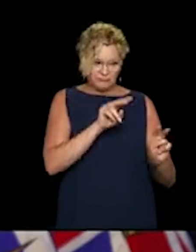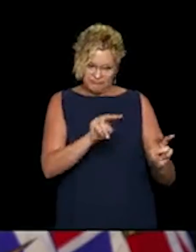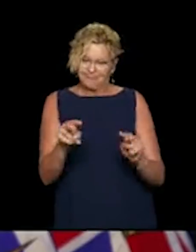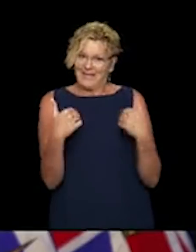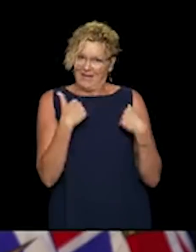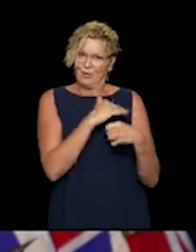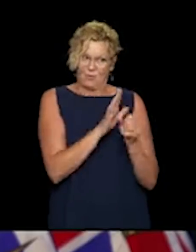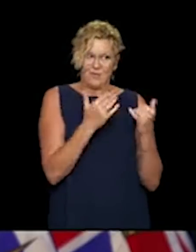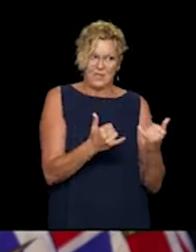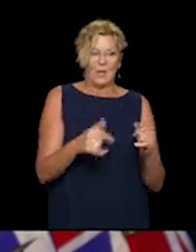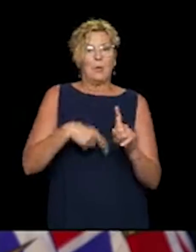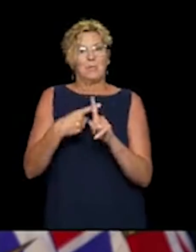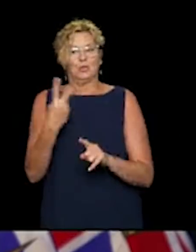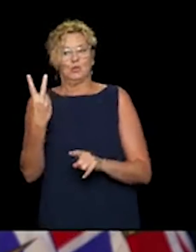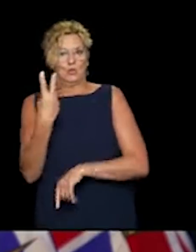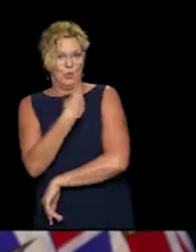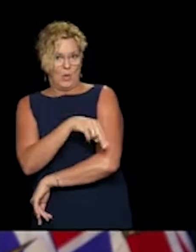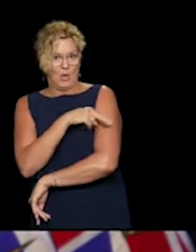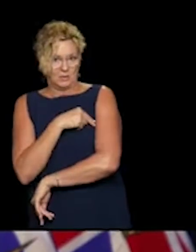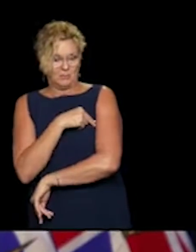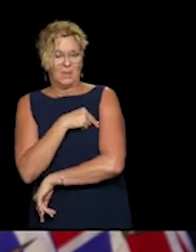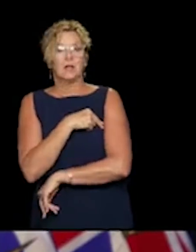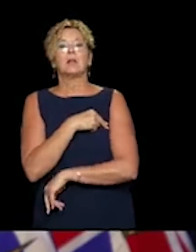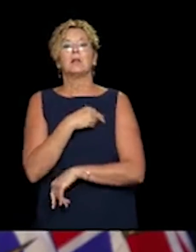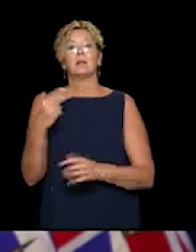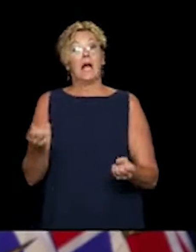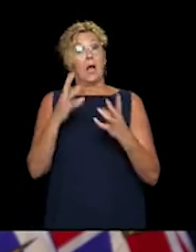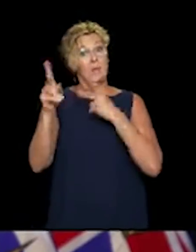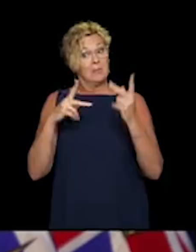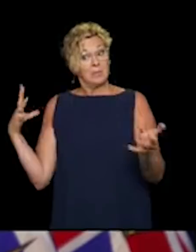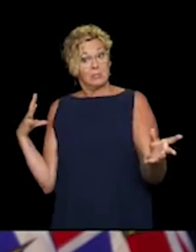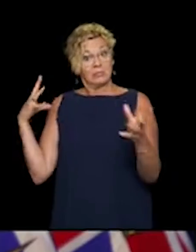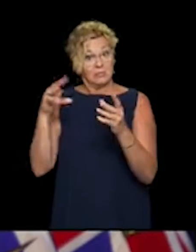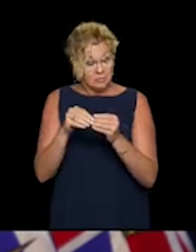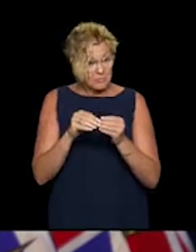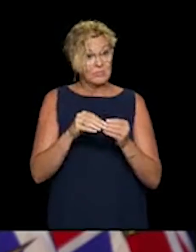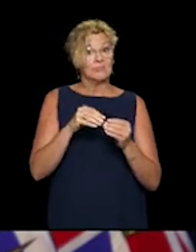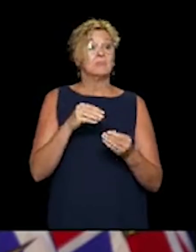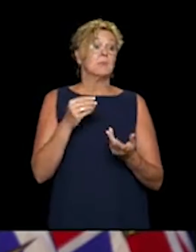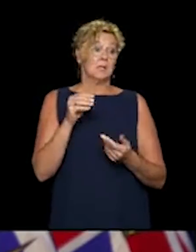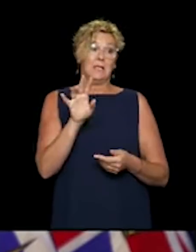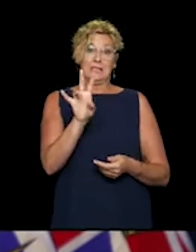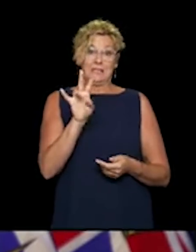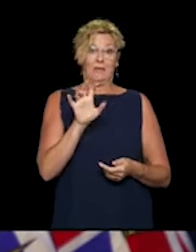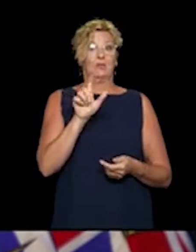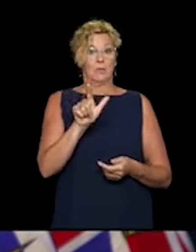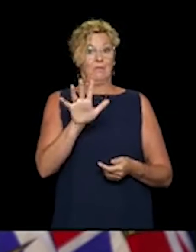up to 725 cases associated with those, 440 residents and 285